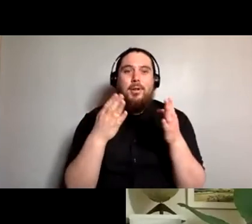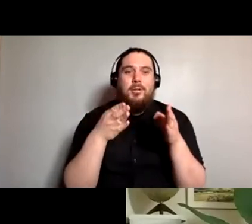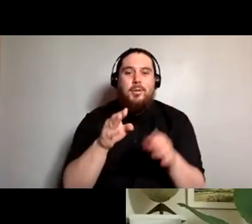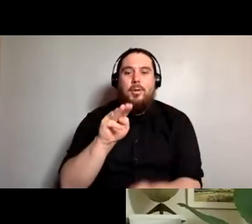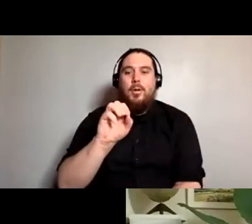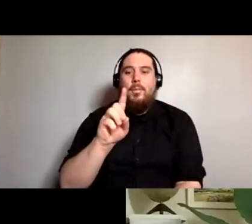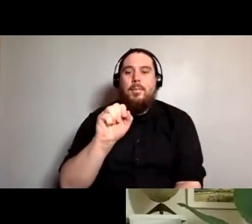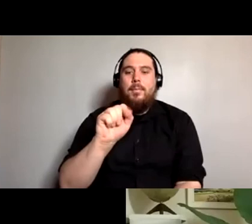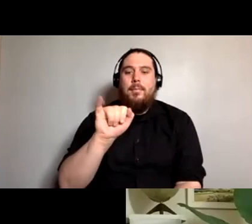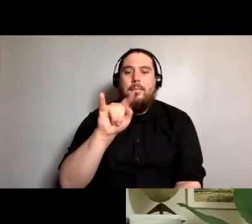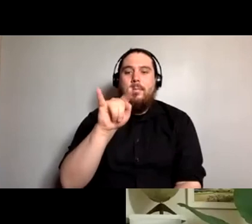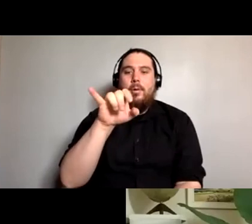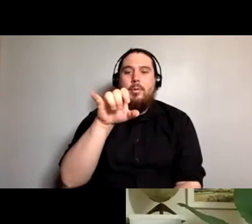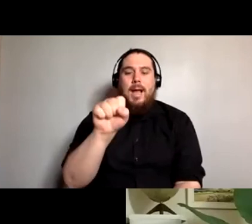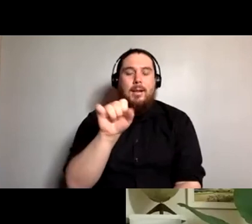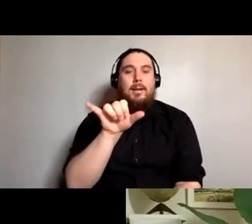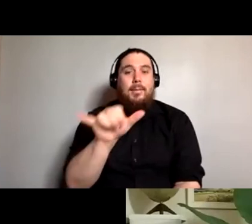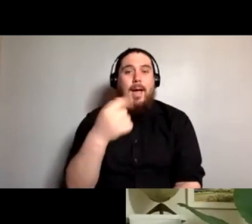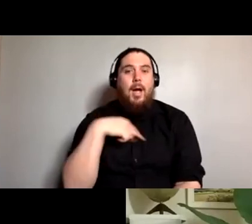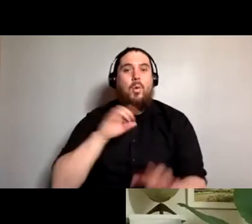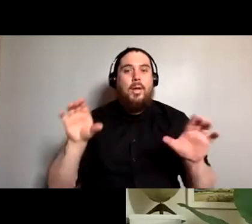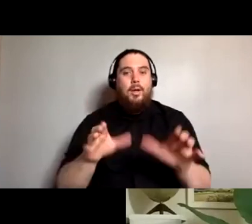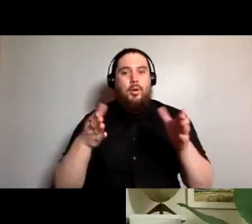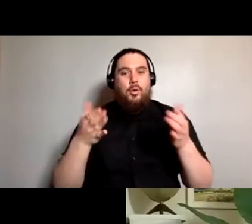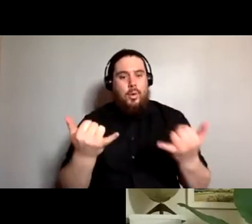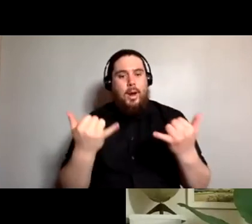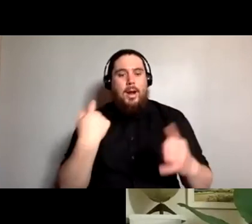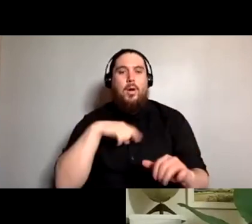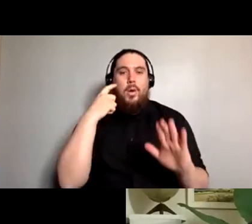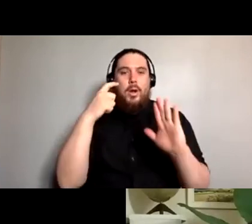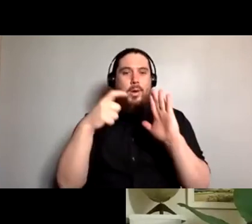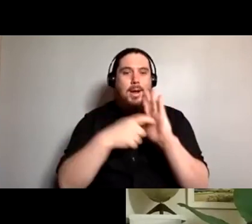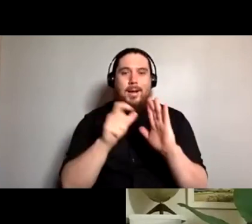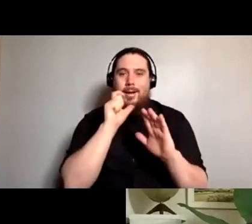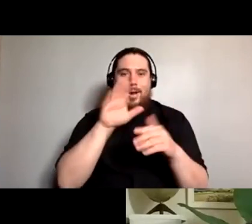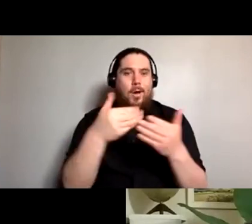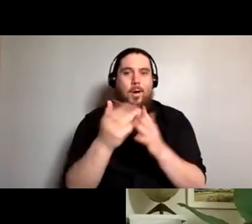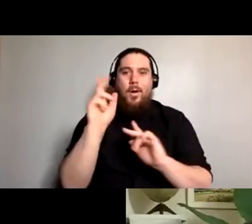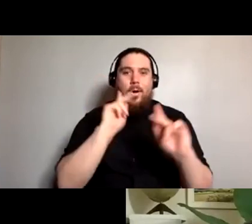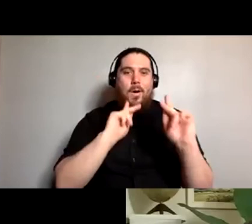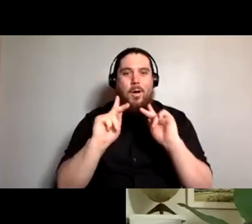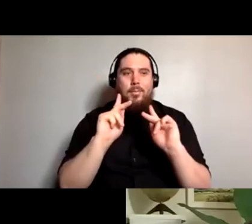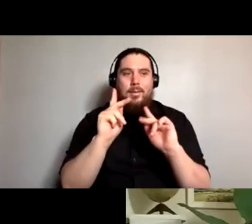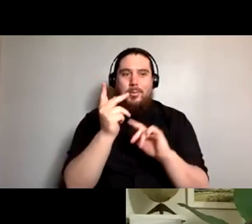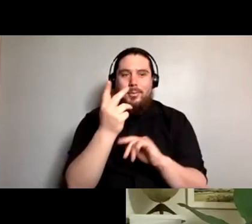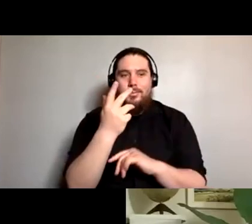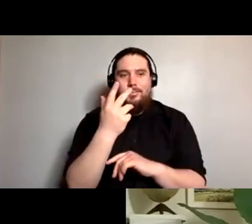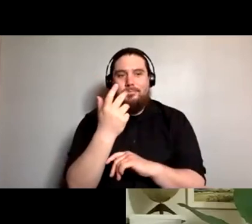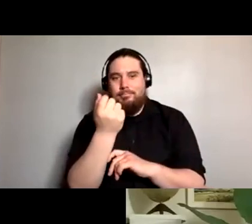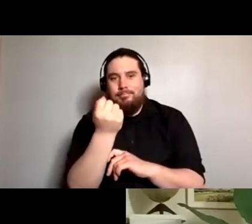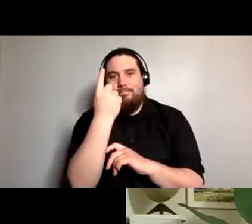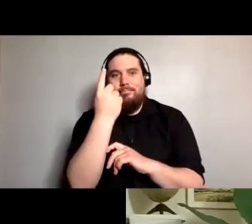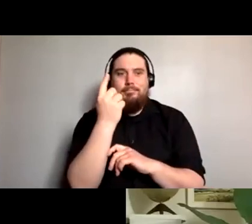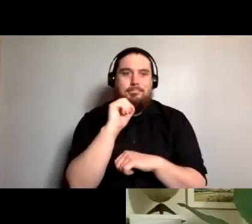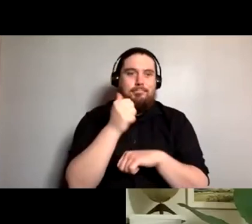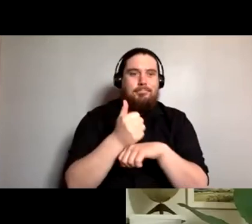because that's what we do right now. Is we recognize that not everyone will cope with our standard process, so we make